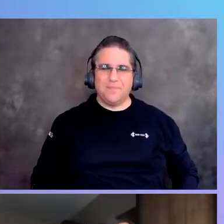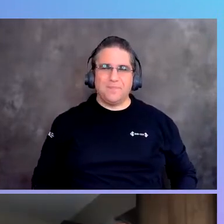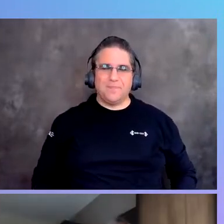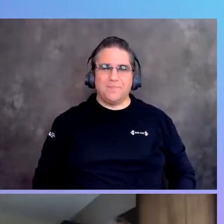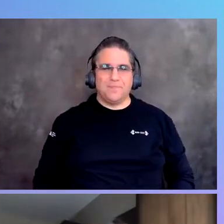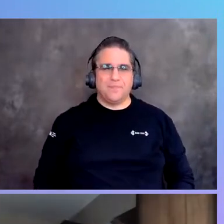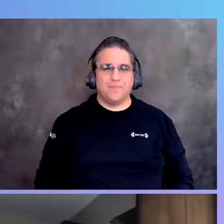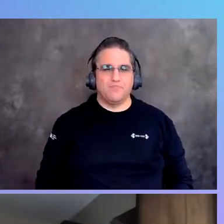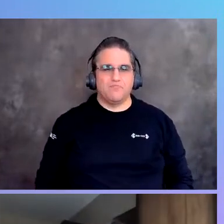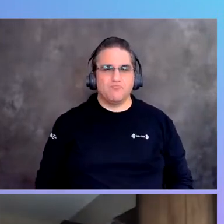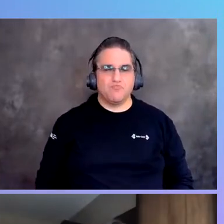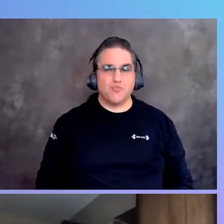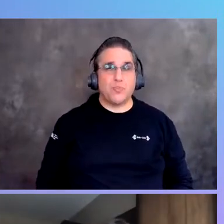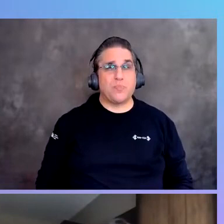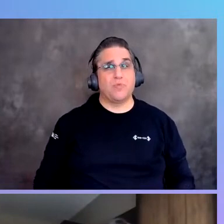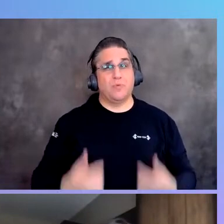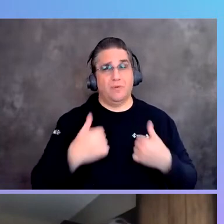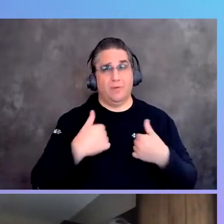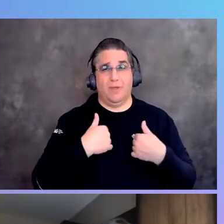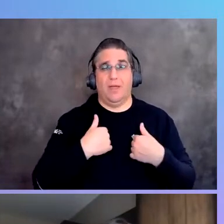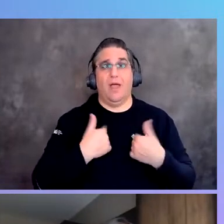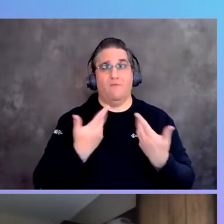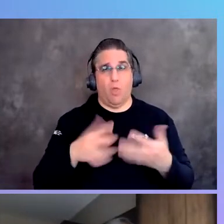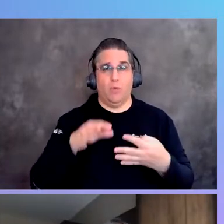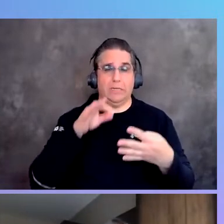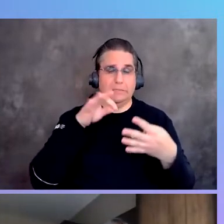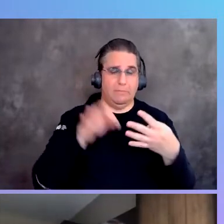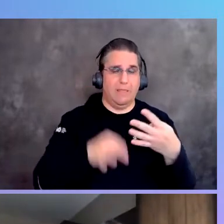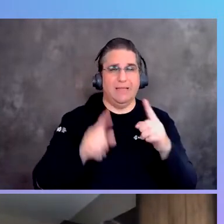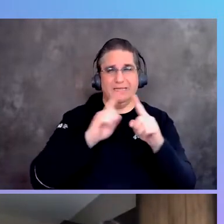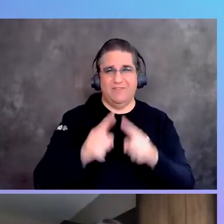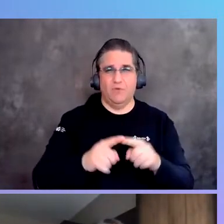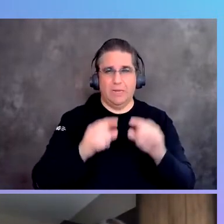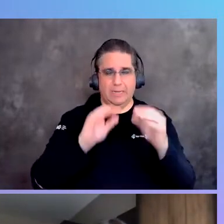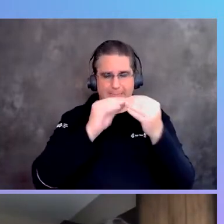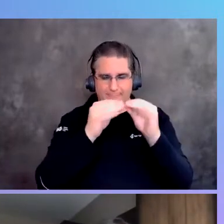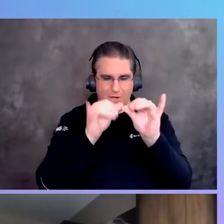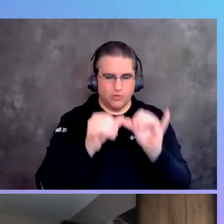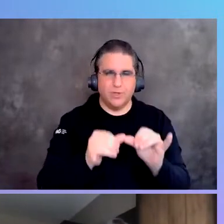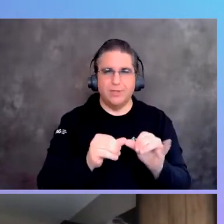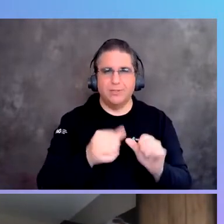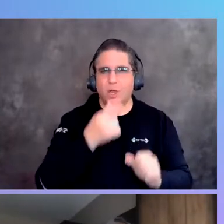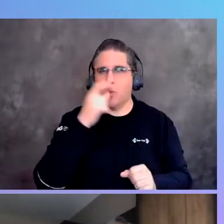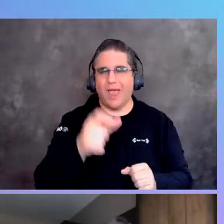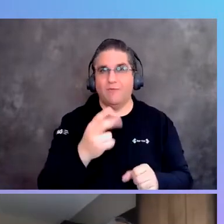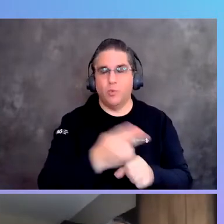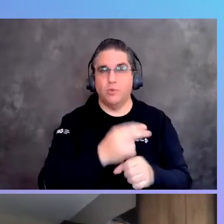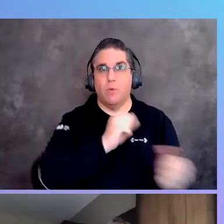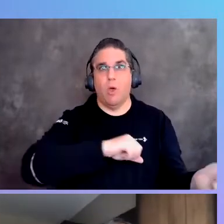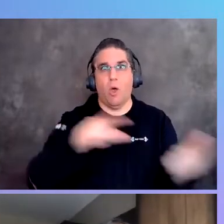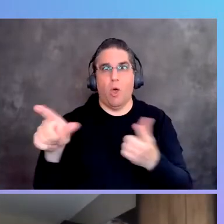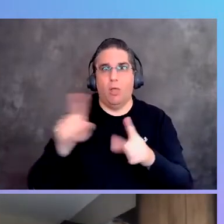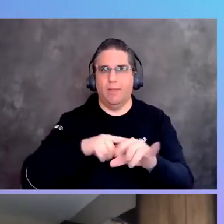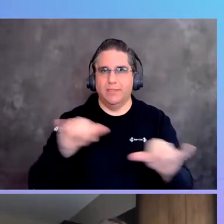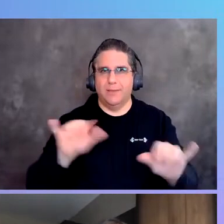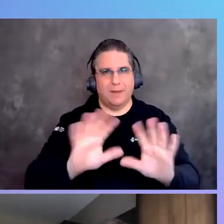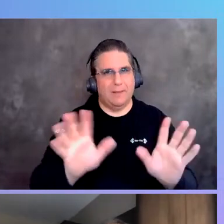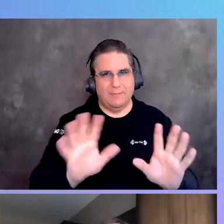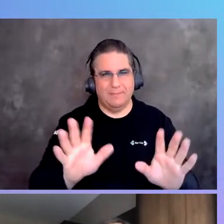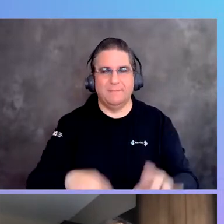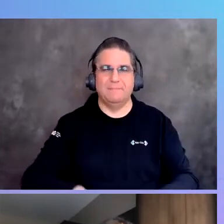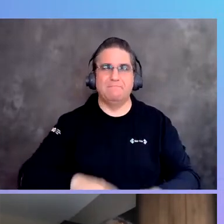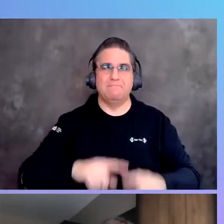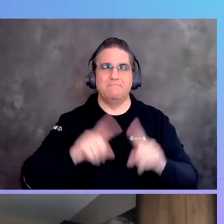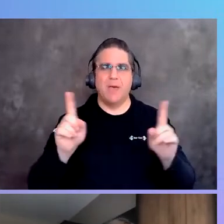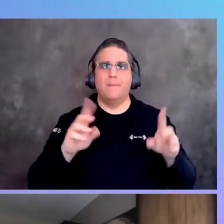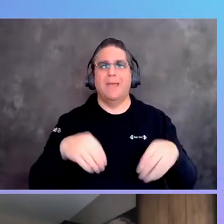I've gone through many different metrics. You don't have to do them all at once, but I do want to give you a breadth